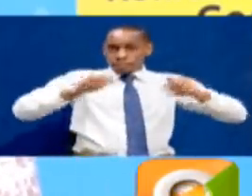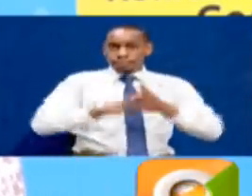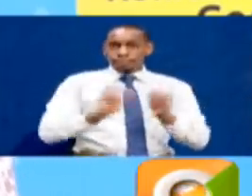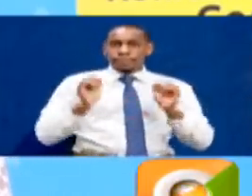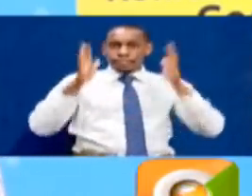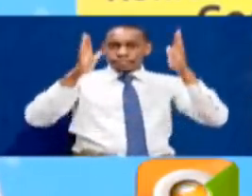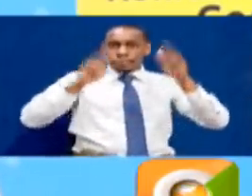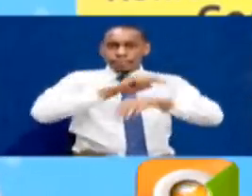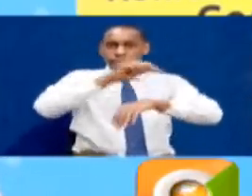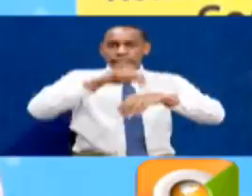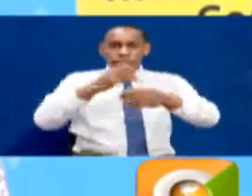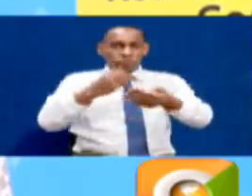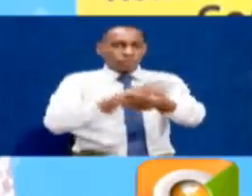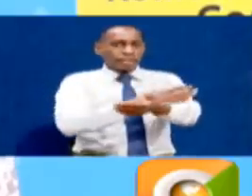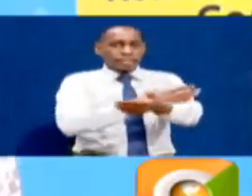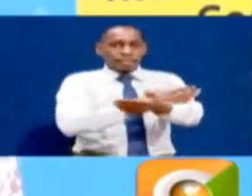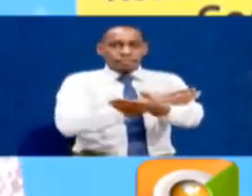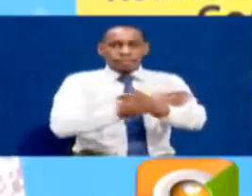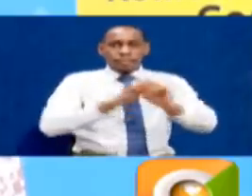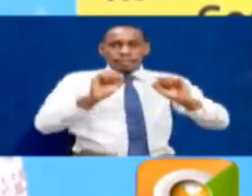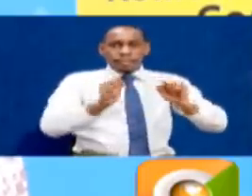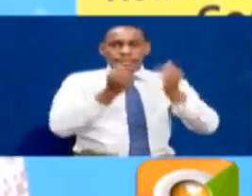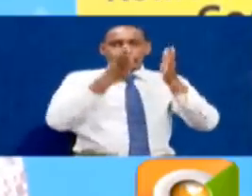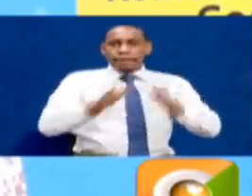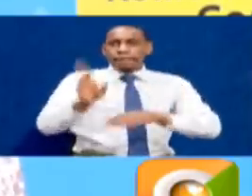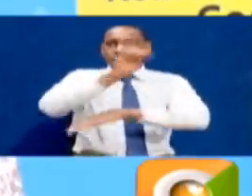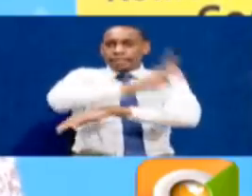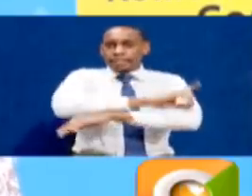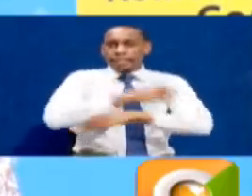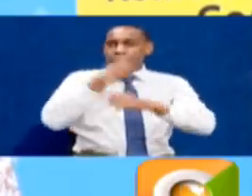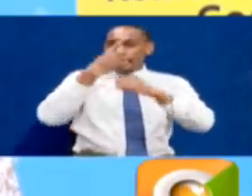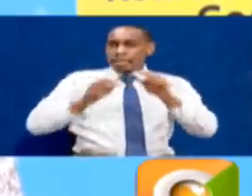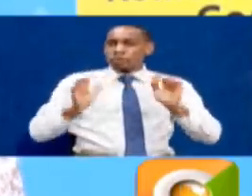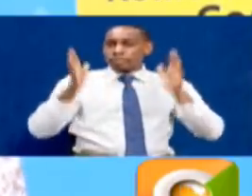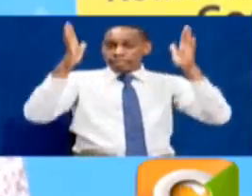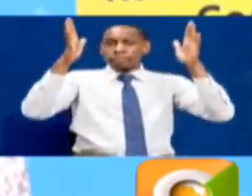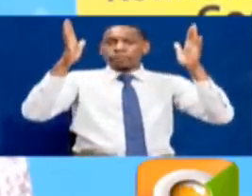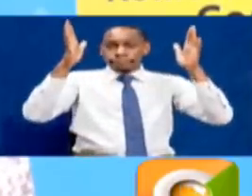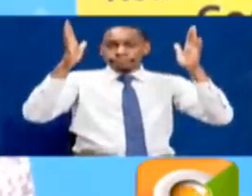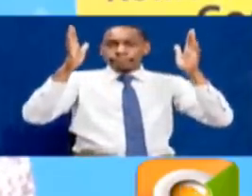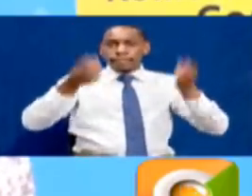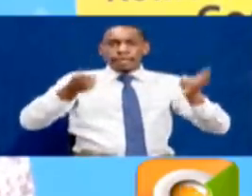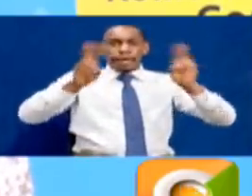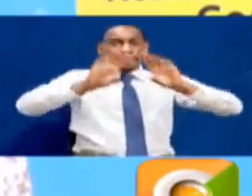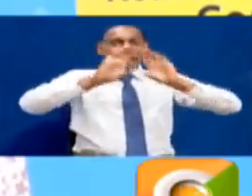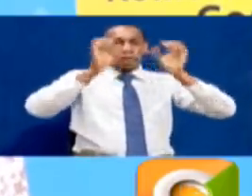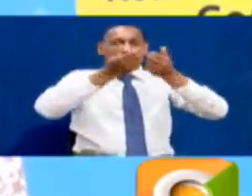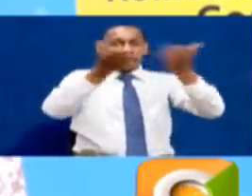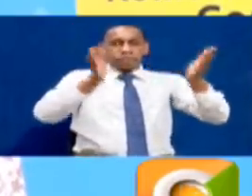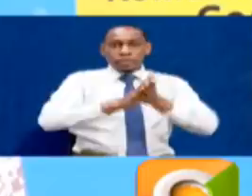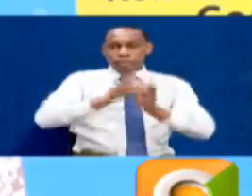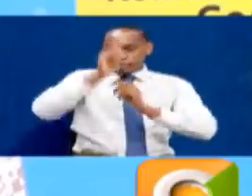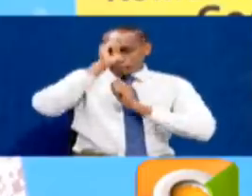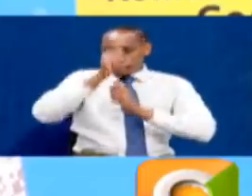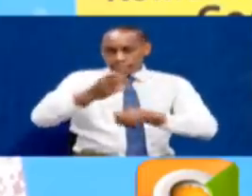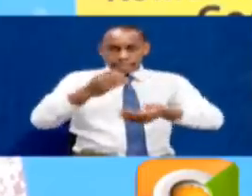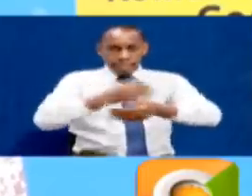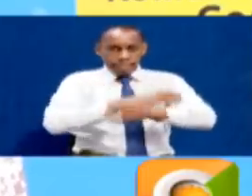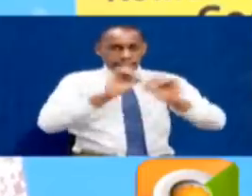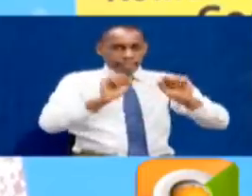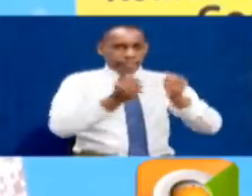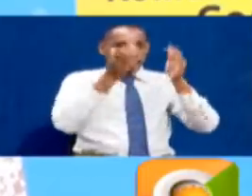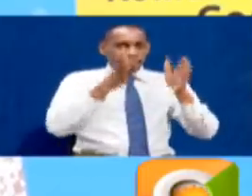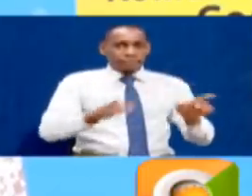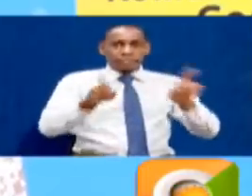we celebrate the National Cancer Survivors Day, an annual event held globally to honor cancer